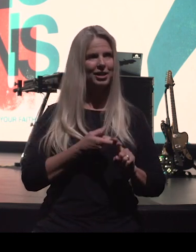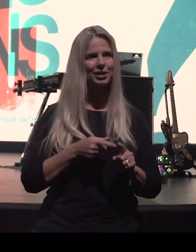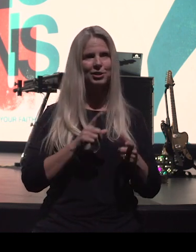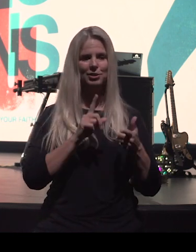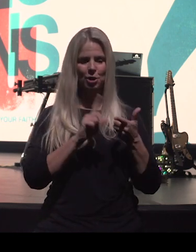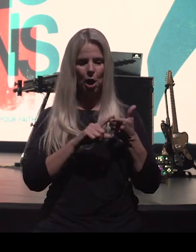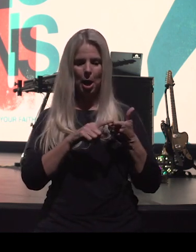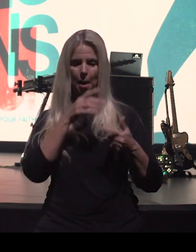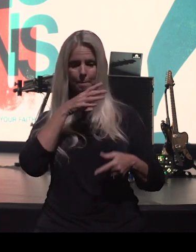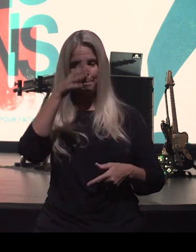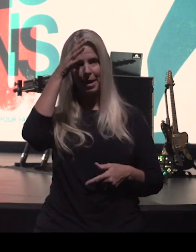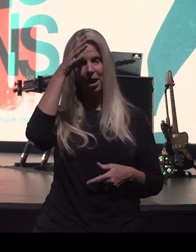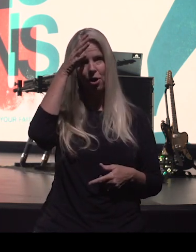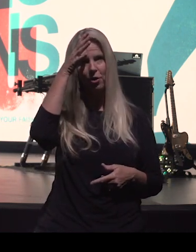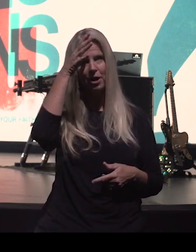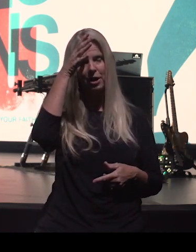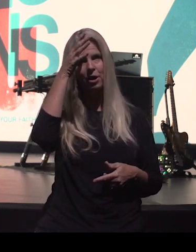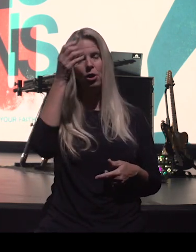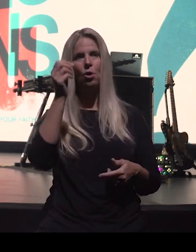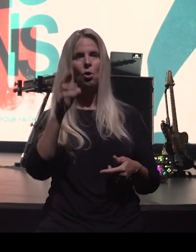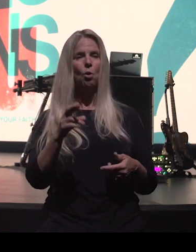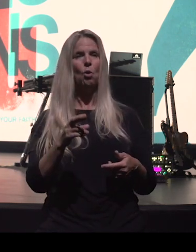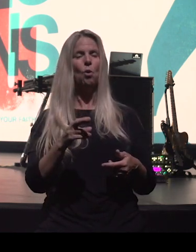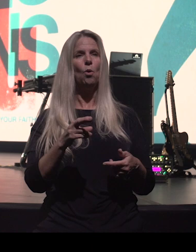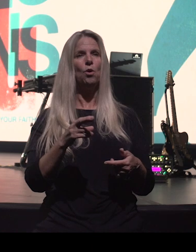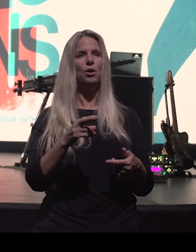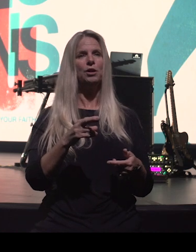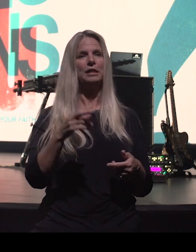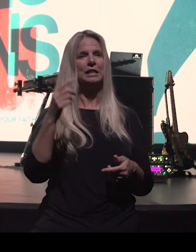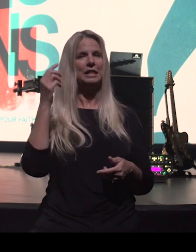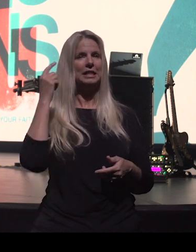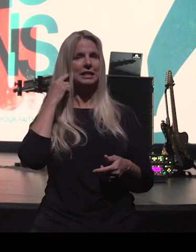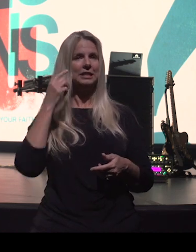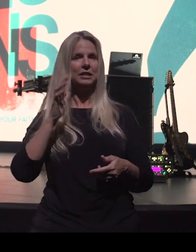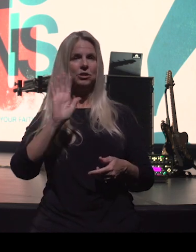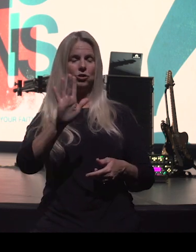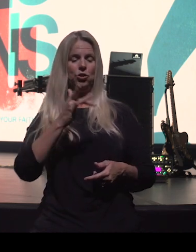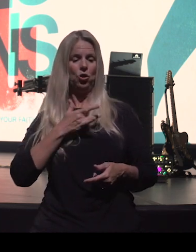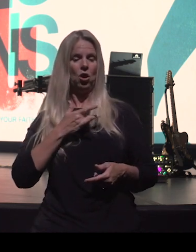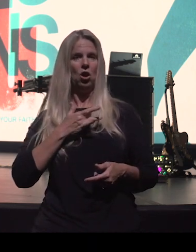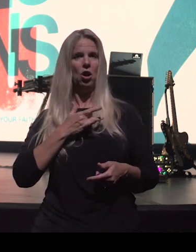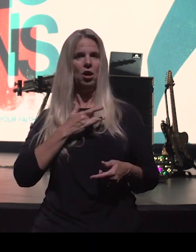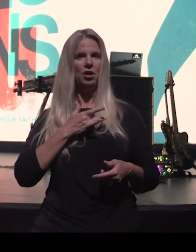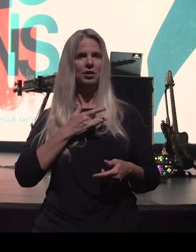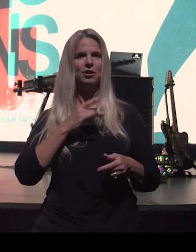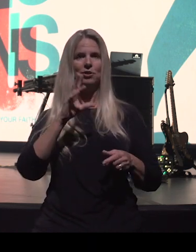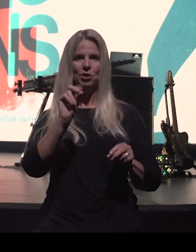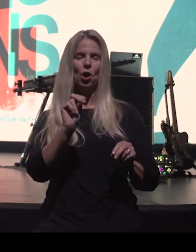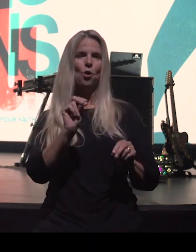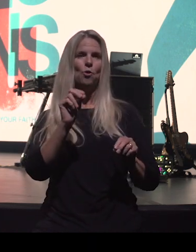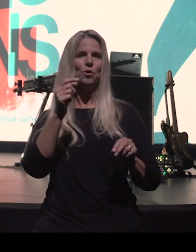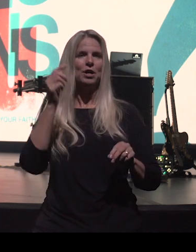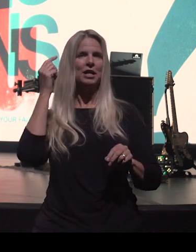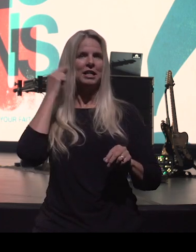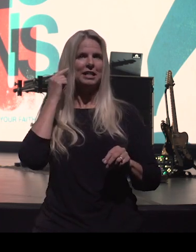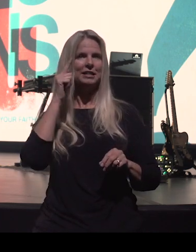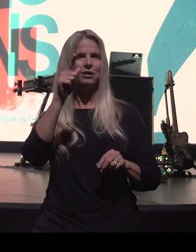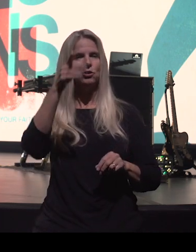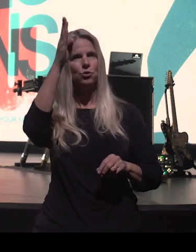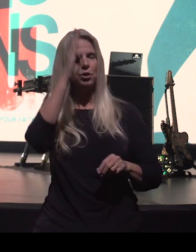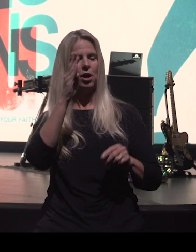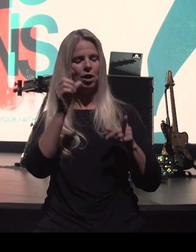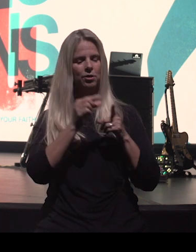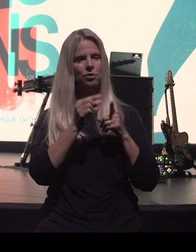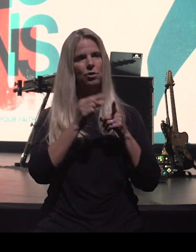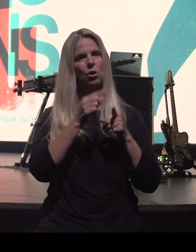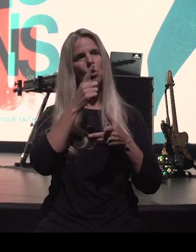parent? Hey, how about instead of listening to your heart, you listen to God's word? What if your heart